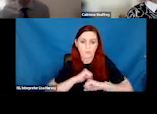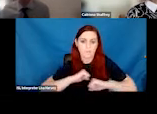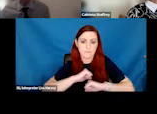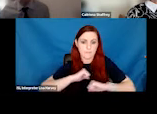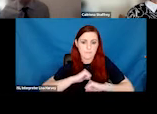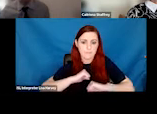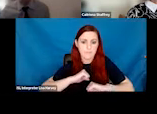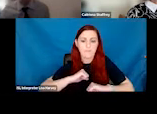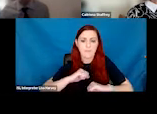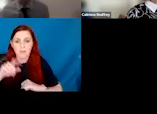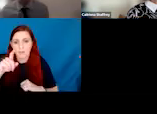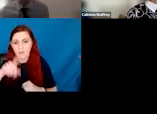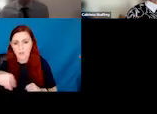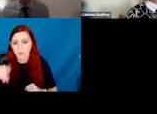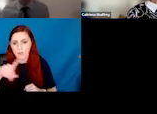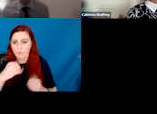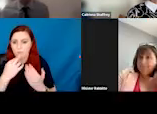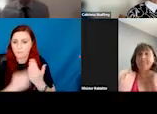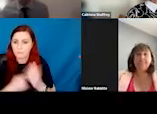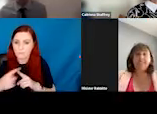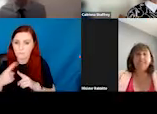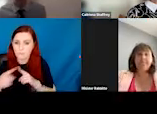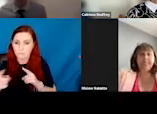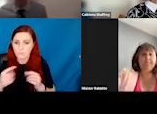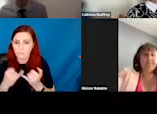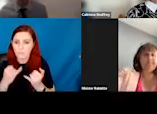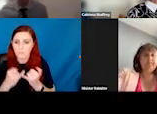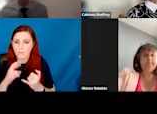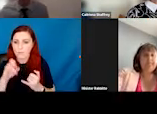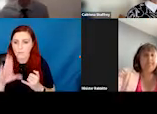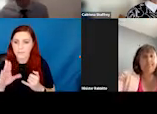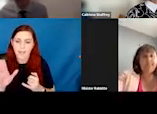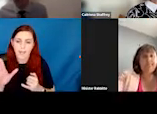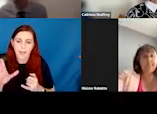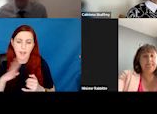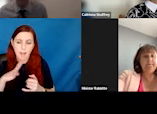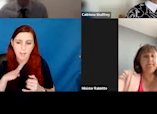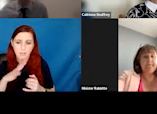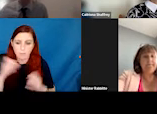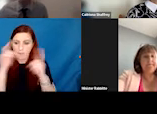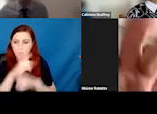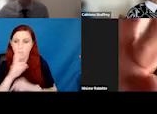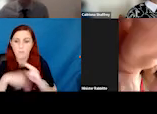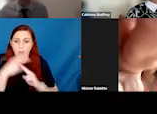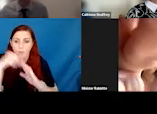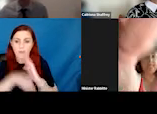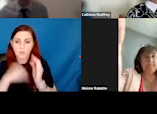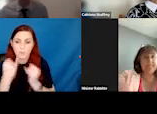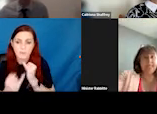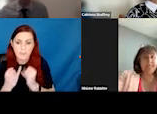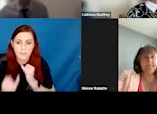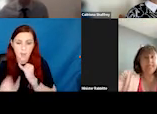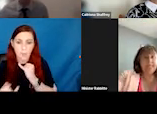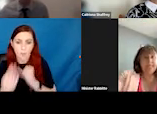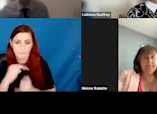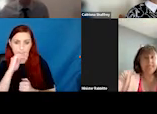transport facilities, roadside petrol service facilities, retail and leisure complexes, without going into detail of what constitutes a large transport